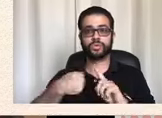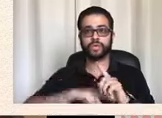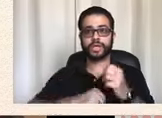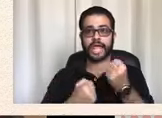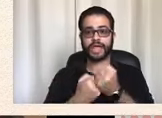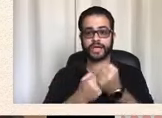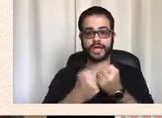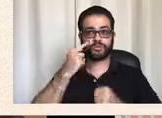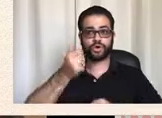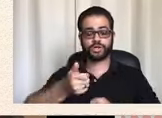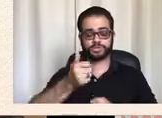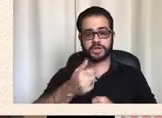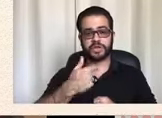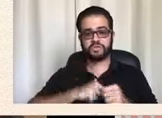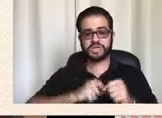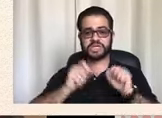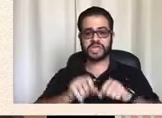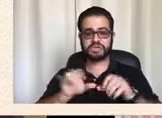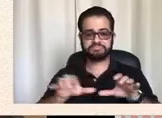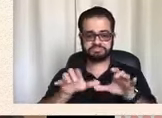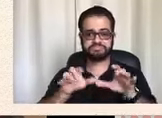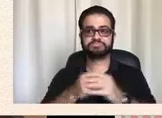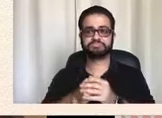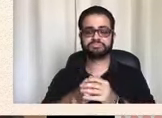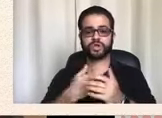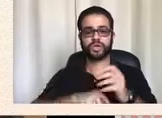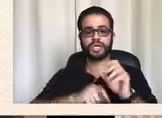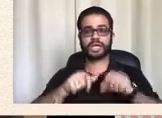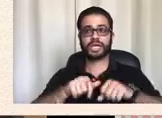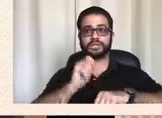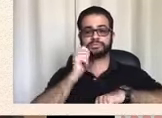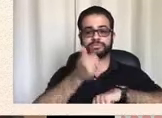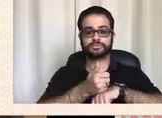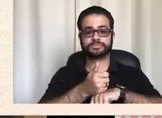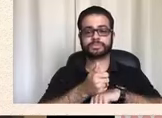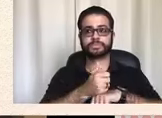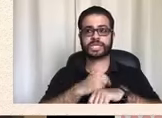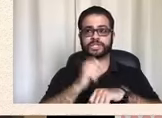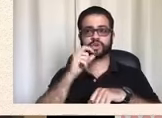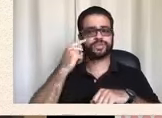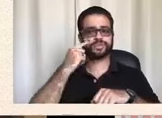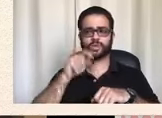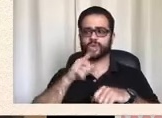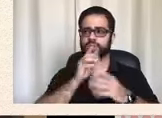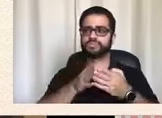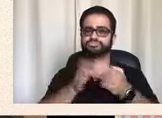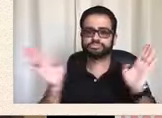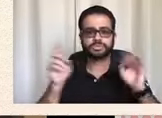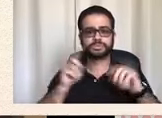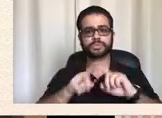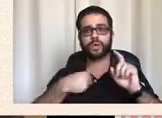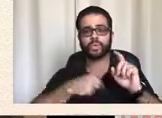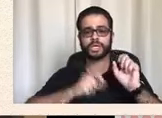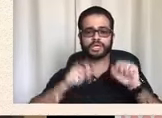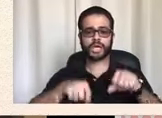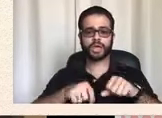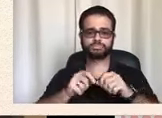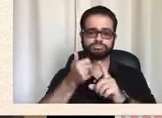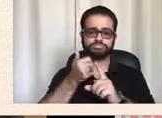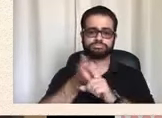we can make things happen. You know, we can be effective. I don't think we could be very widely effective, but we can be effective. But when we come